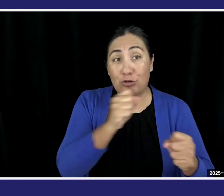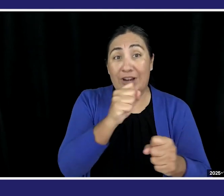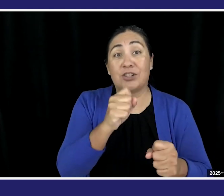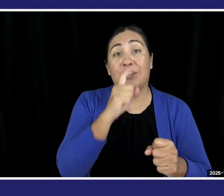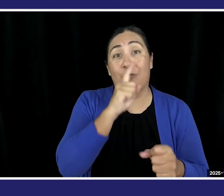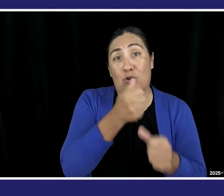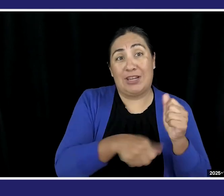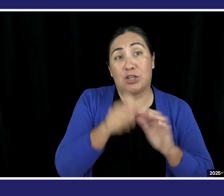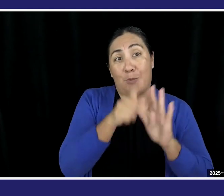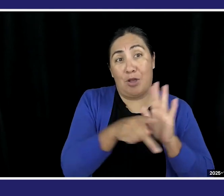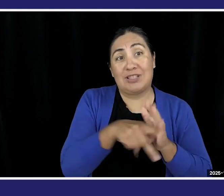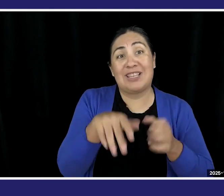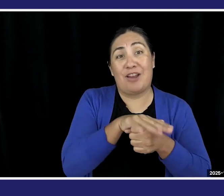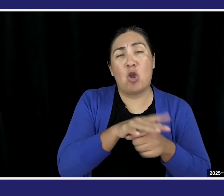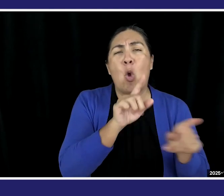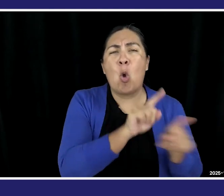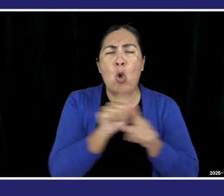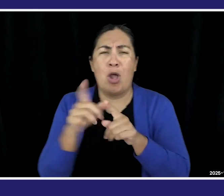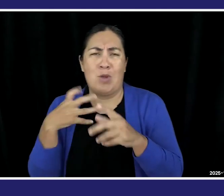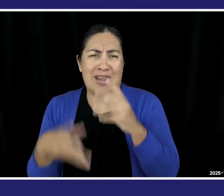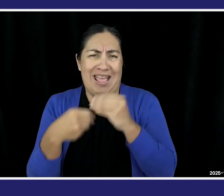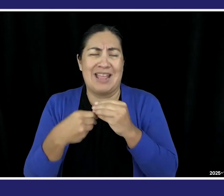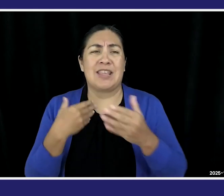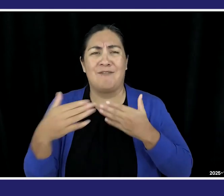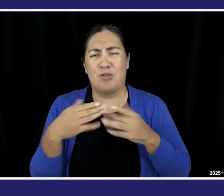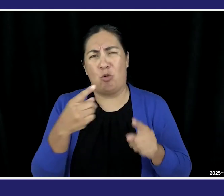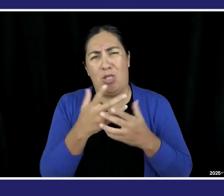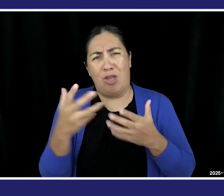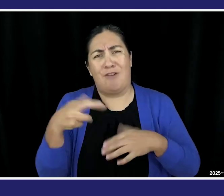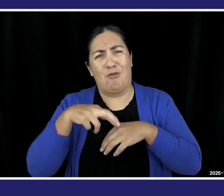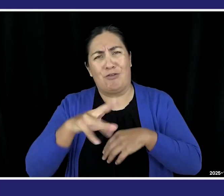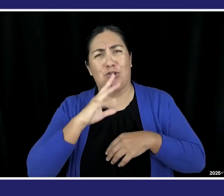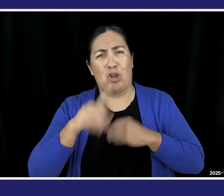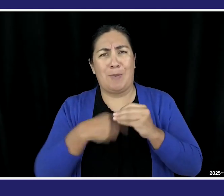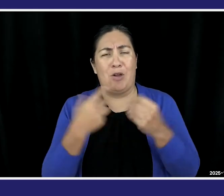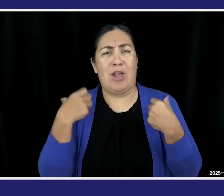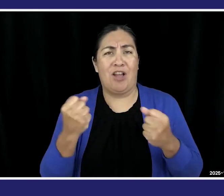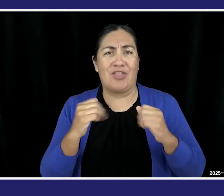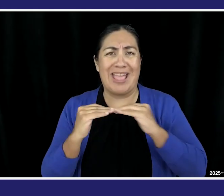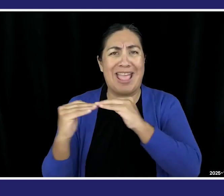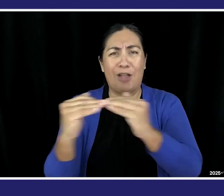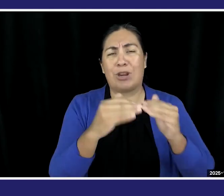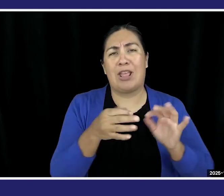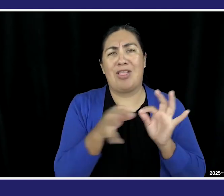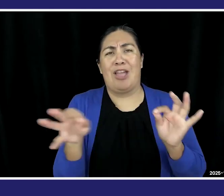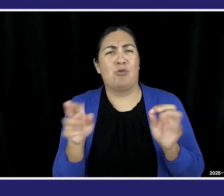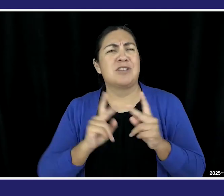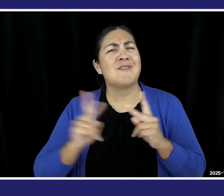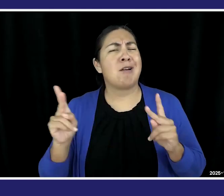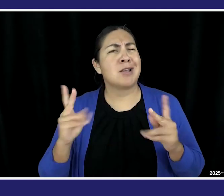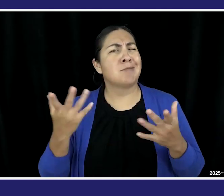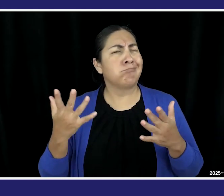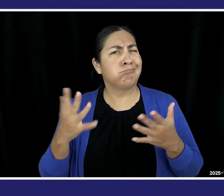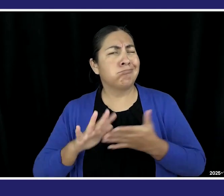that although there is a lot of reference to health equity, the language is very light in terms of